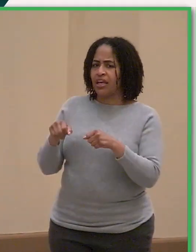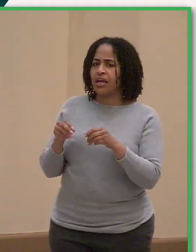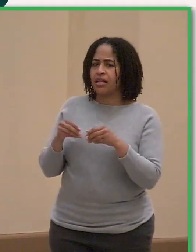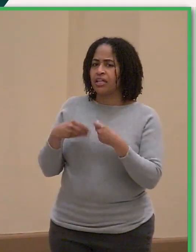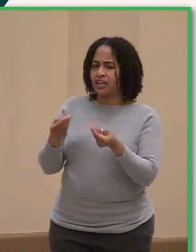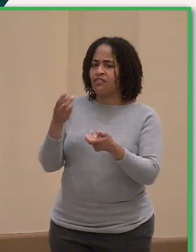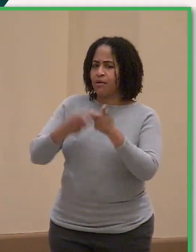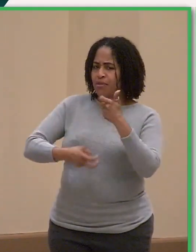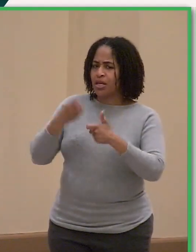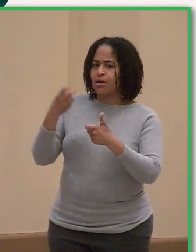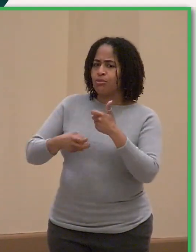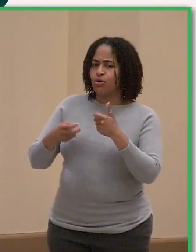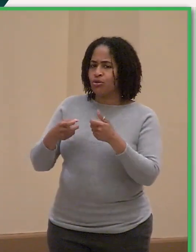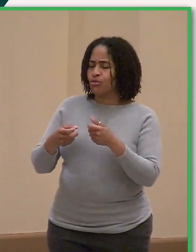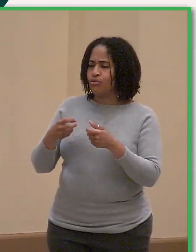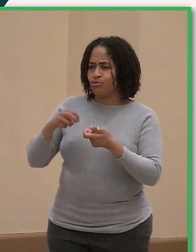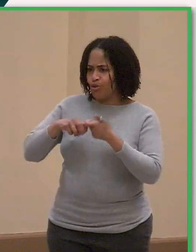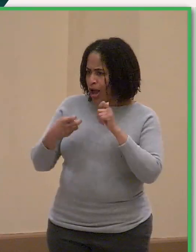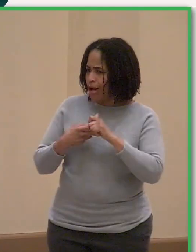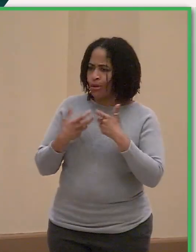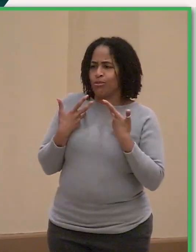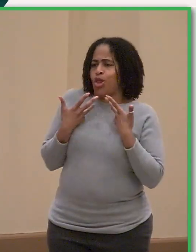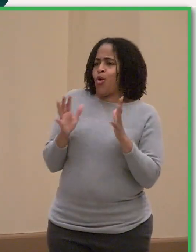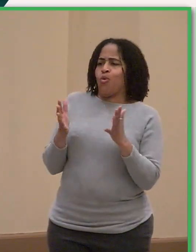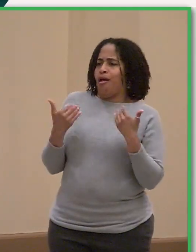people in positions that they don't want to be in.